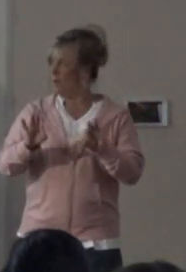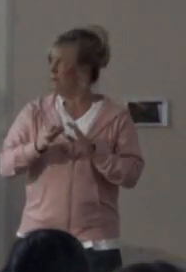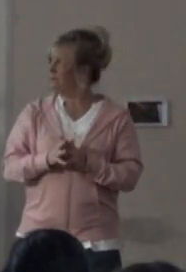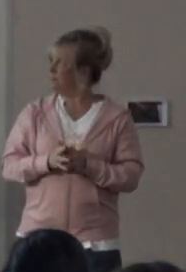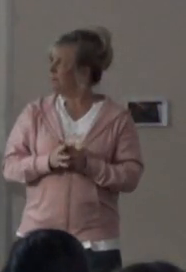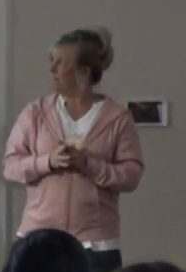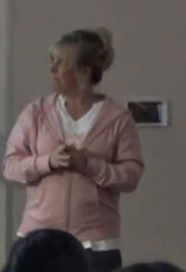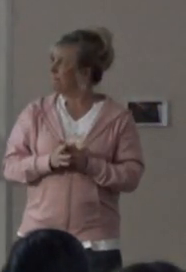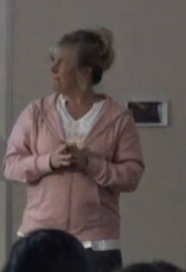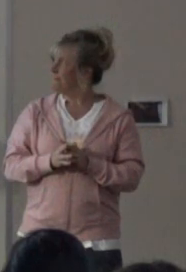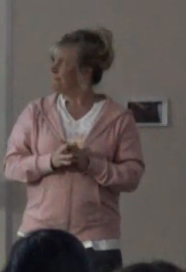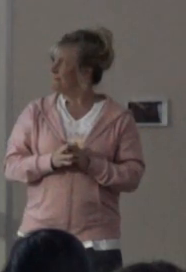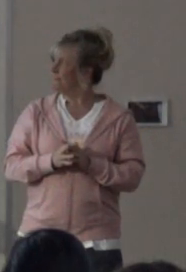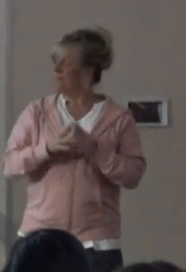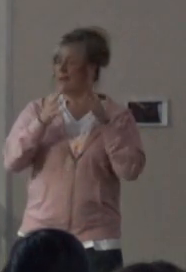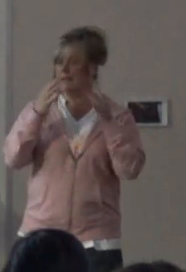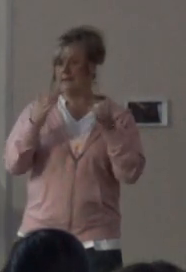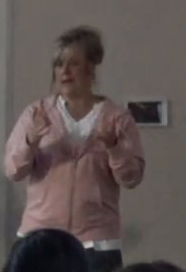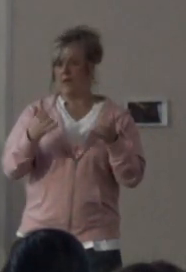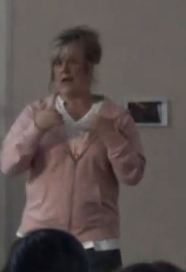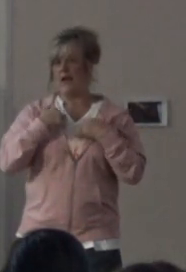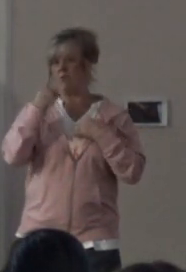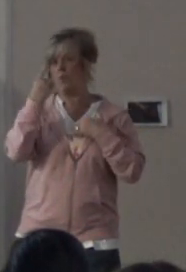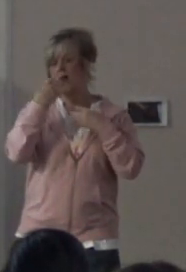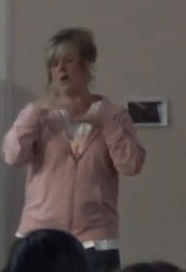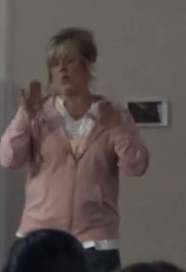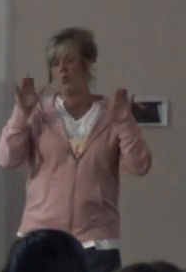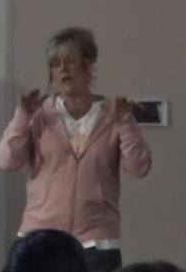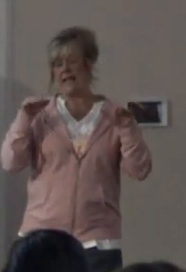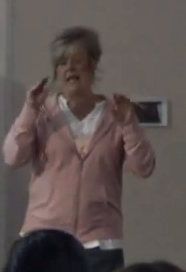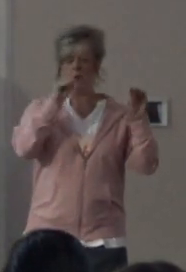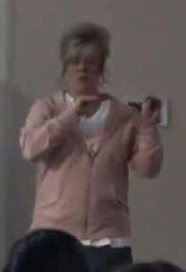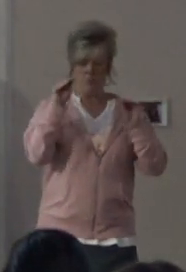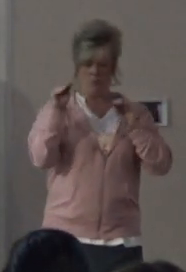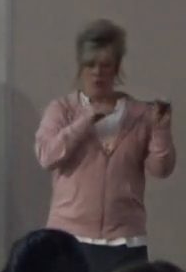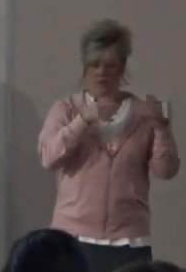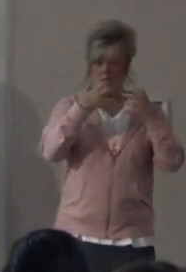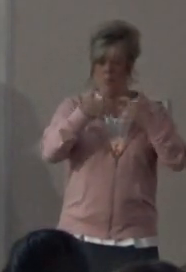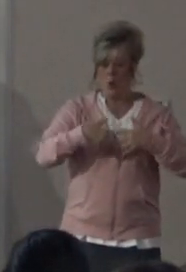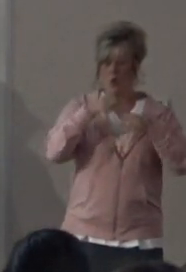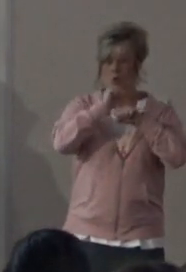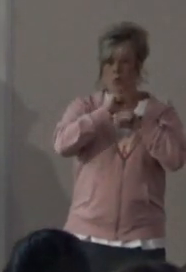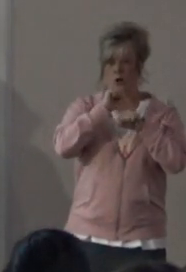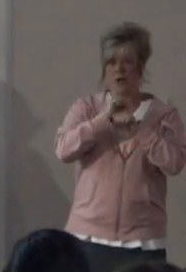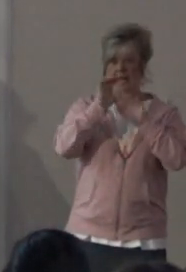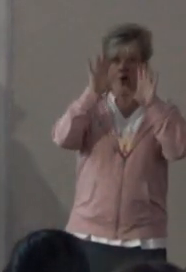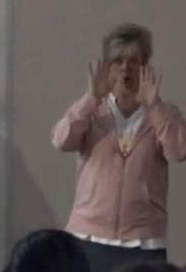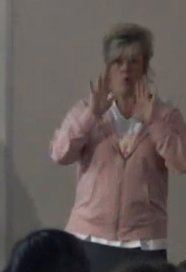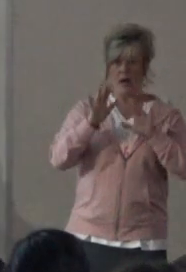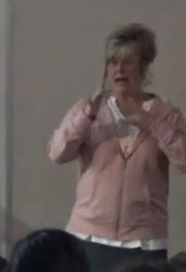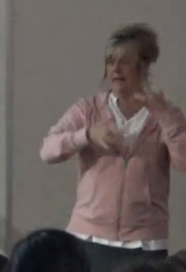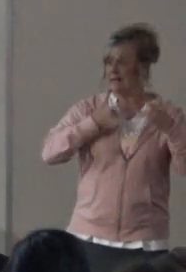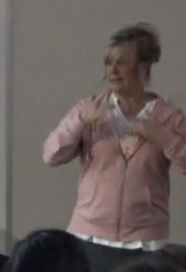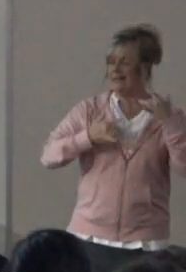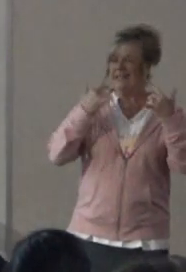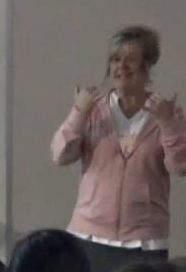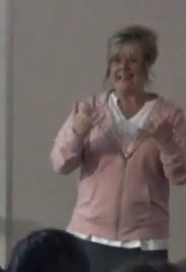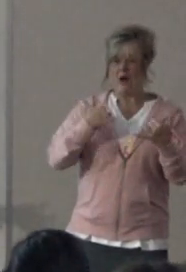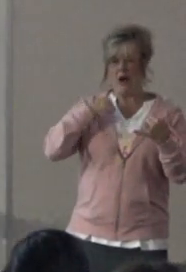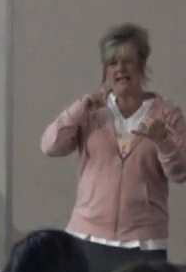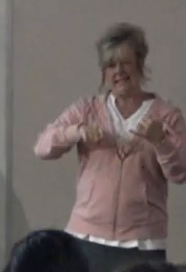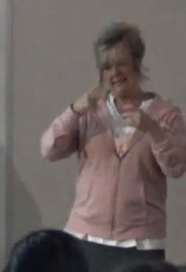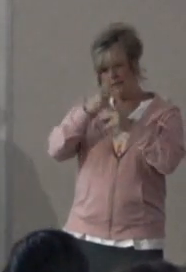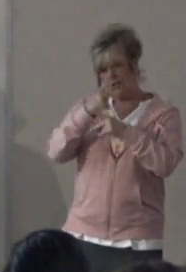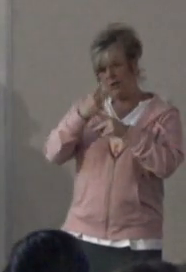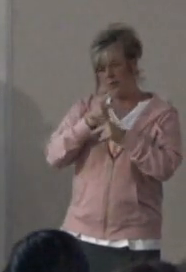So now that I had one wing down, the wing was moving, the motor was moving, it was great, so exciting. Now I had to figure out what I wanted to